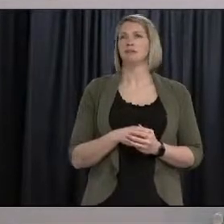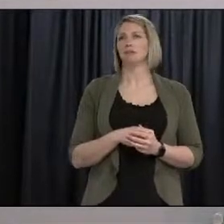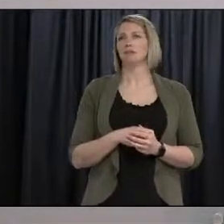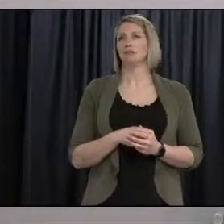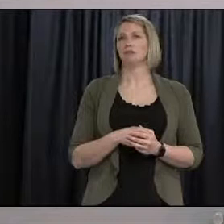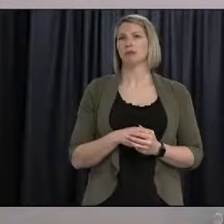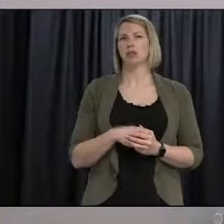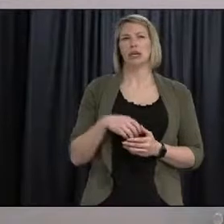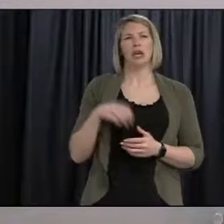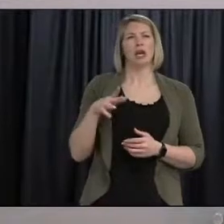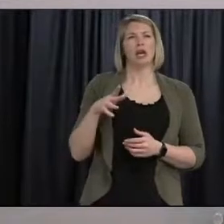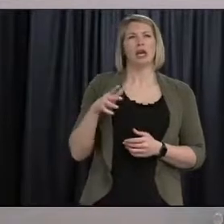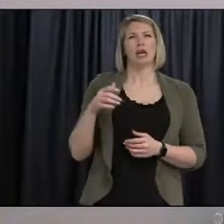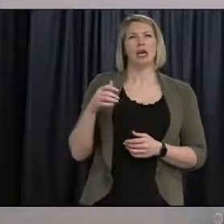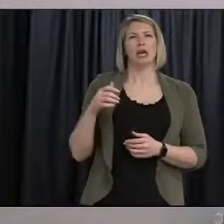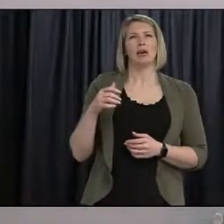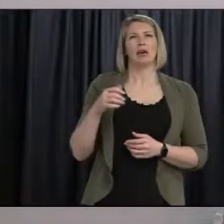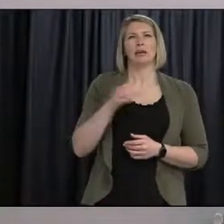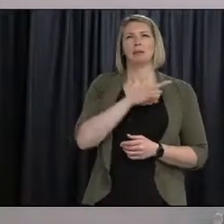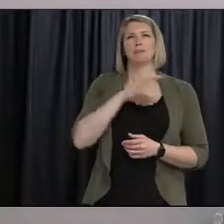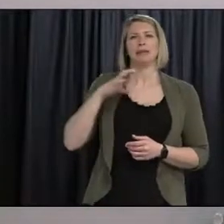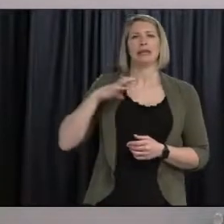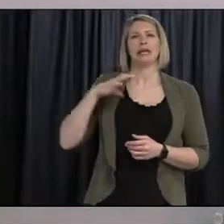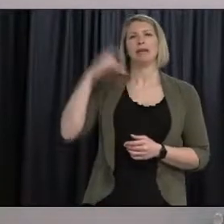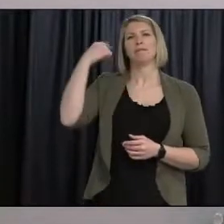the European Medicines